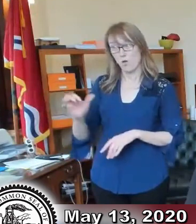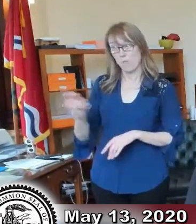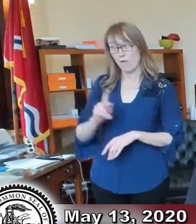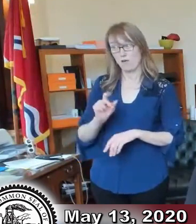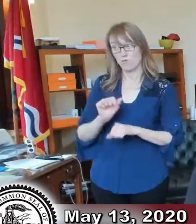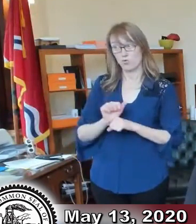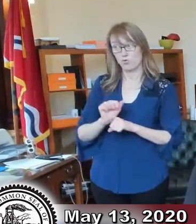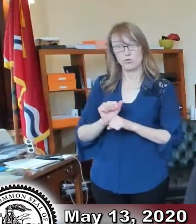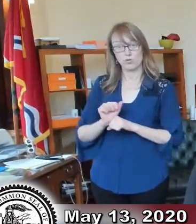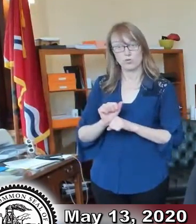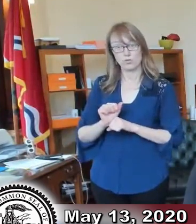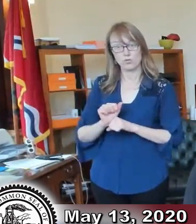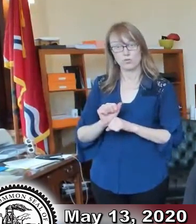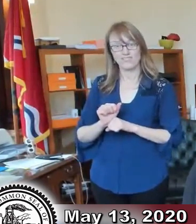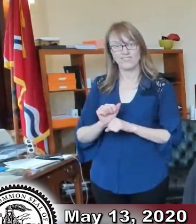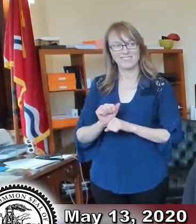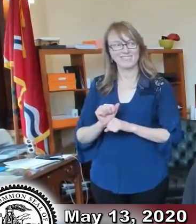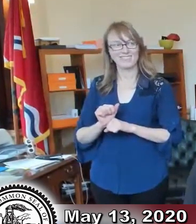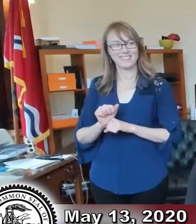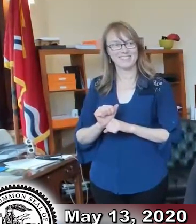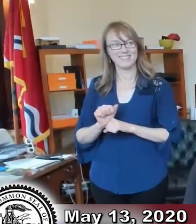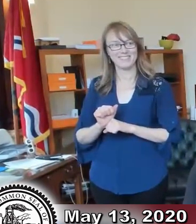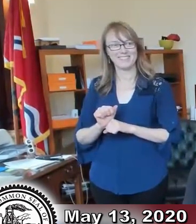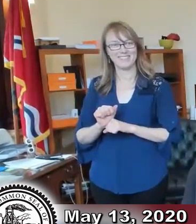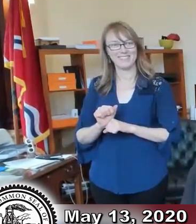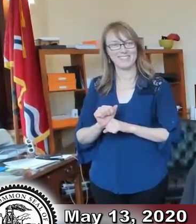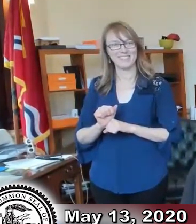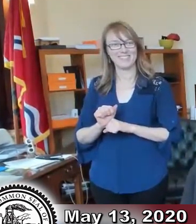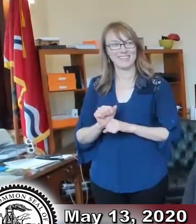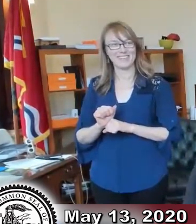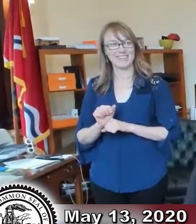work. well,